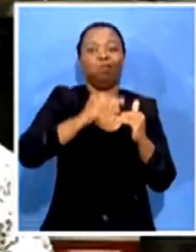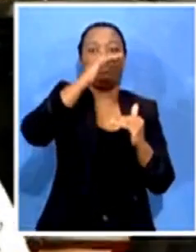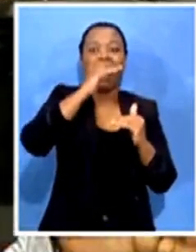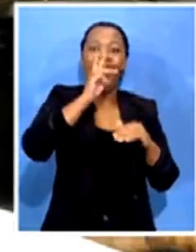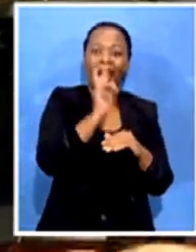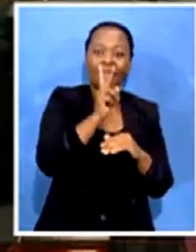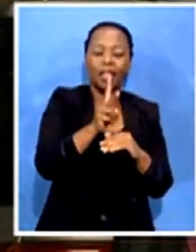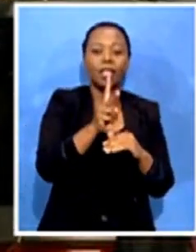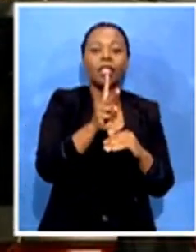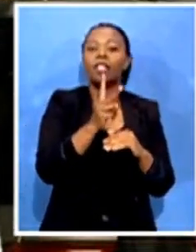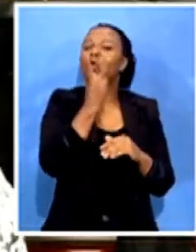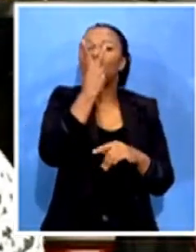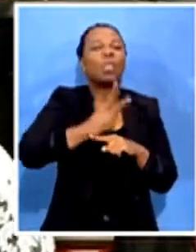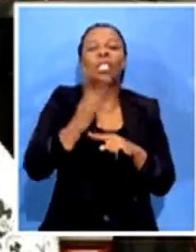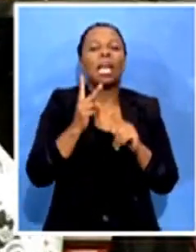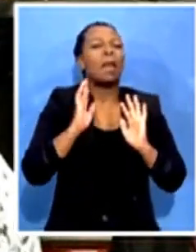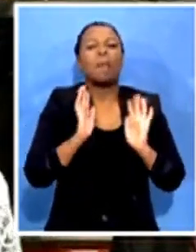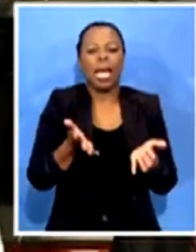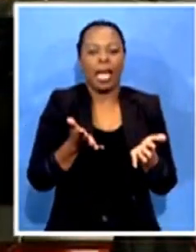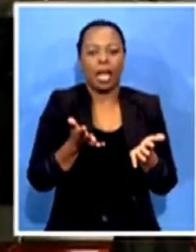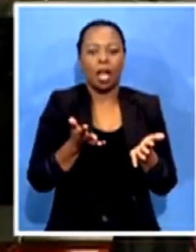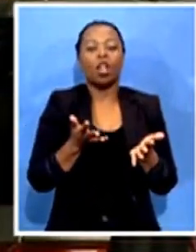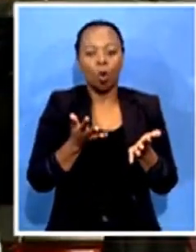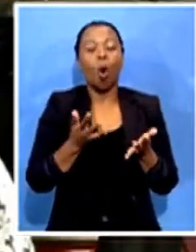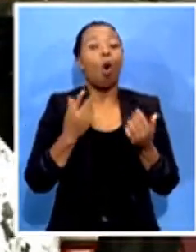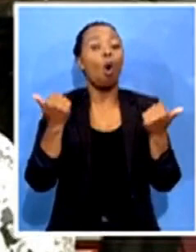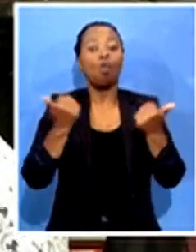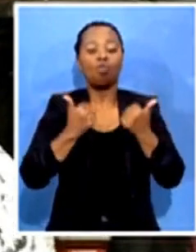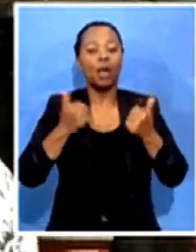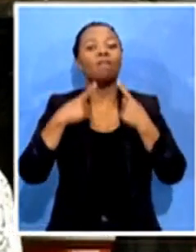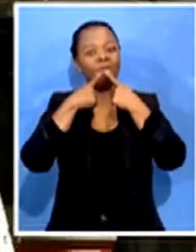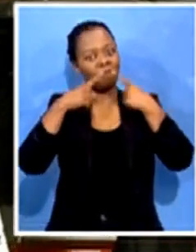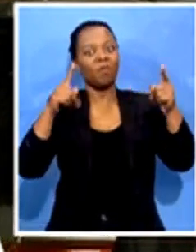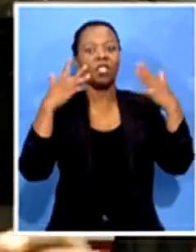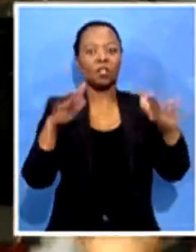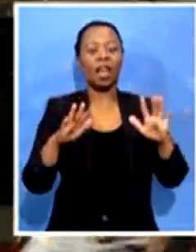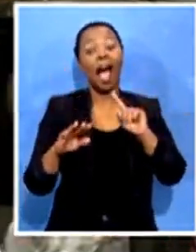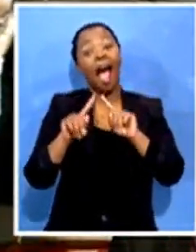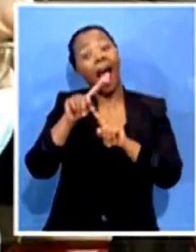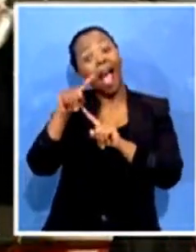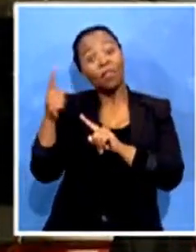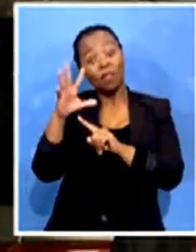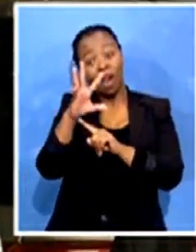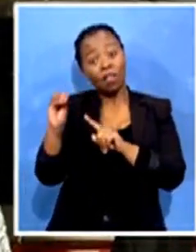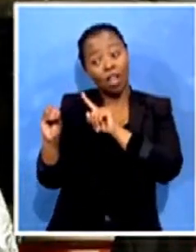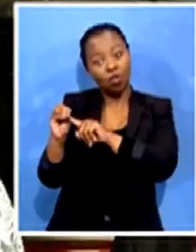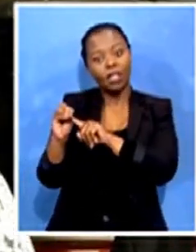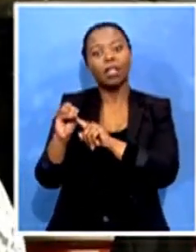the instruction is already out that other 500 at Nasrec must come in. But we are also